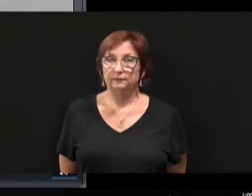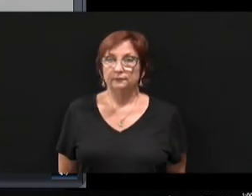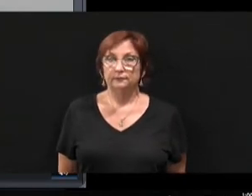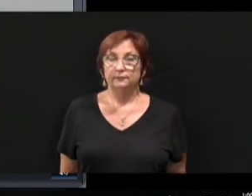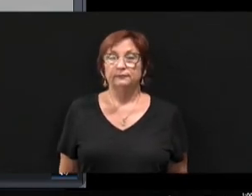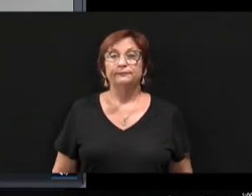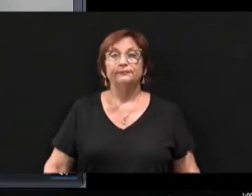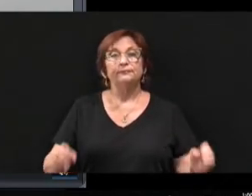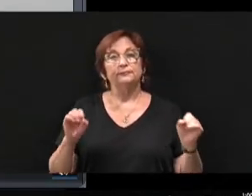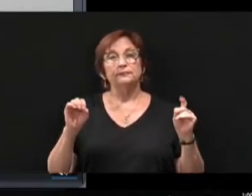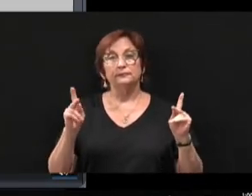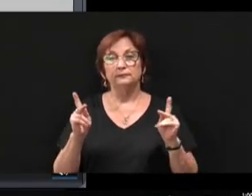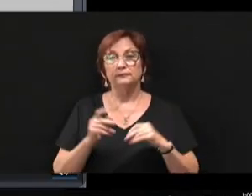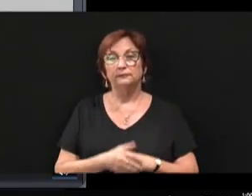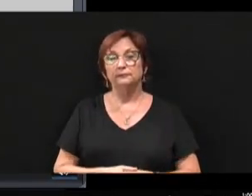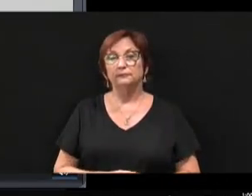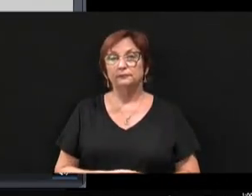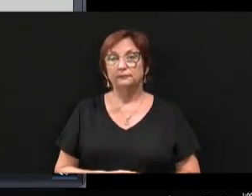Okay,